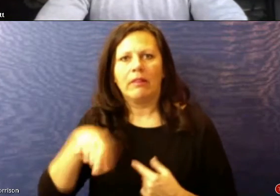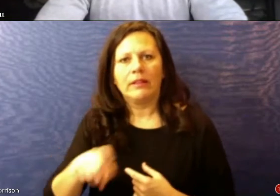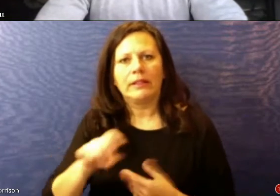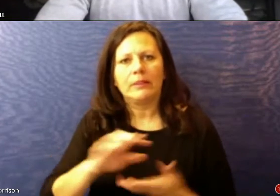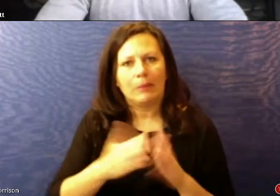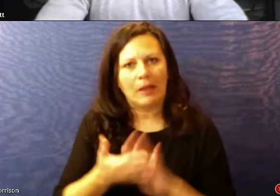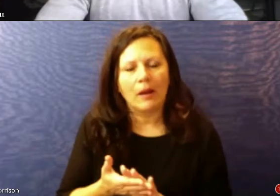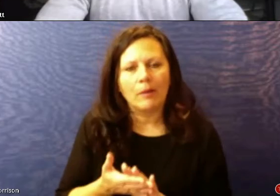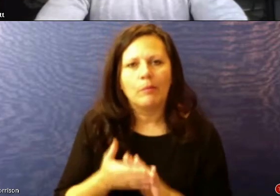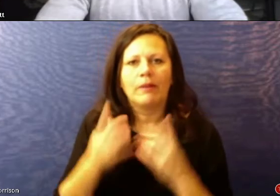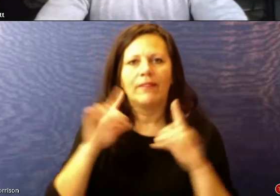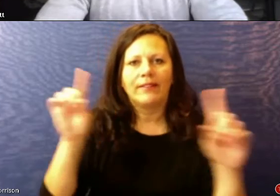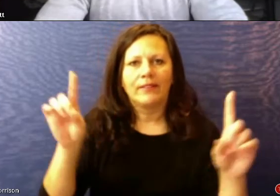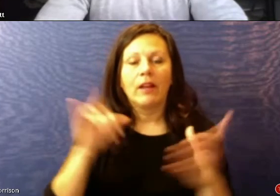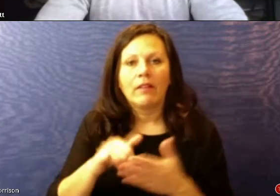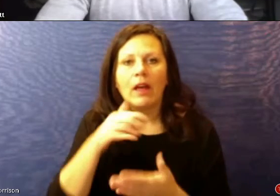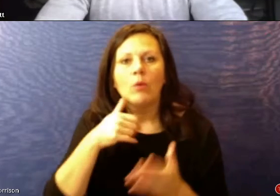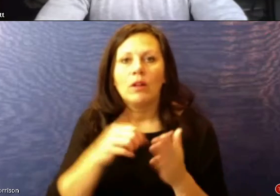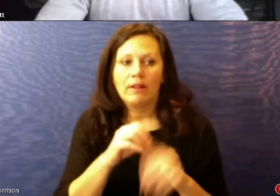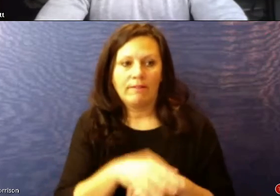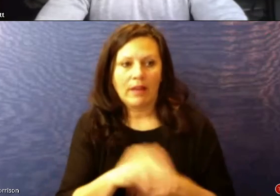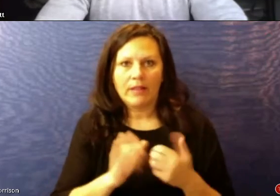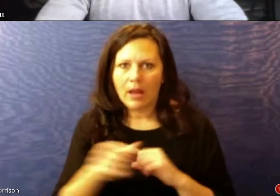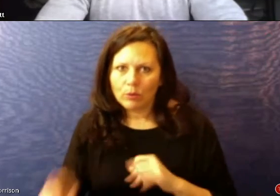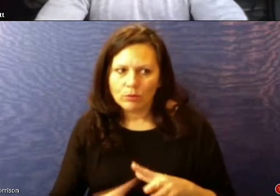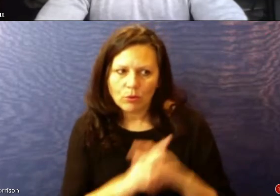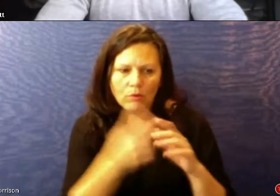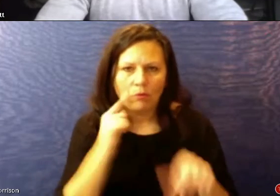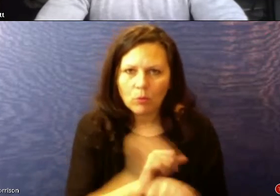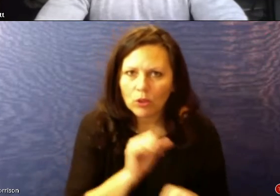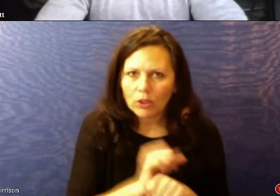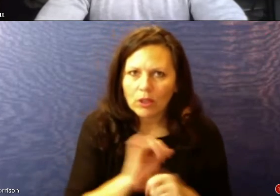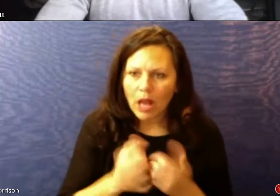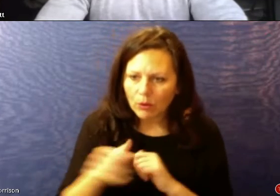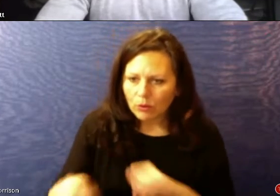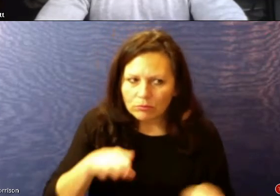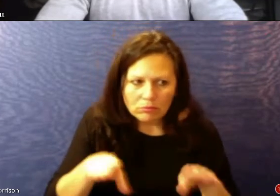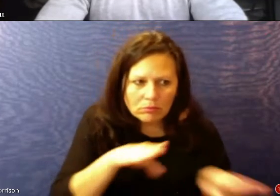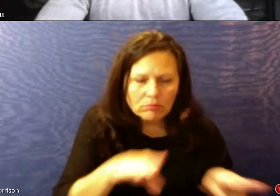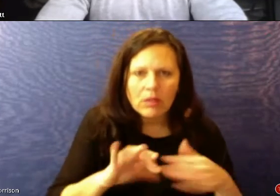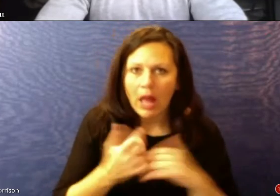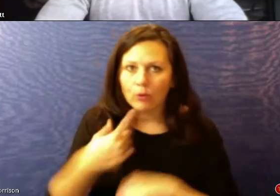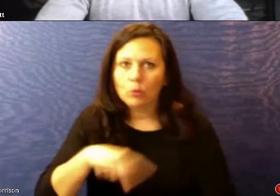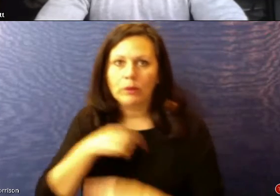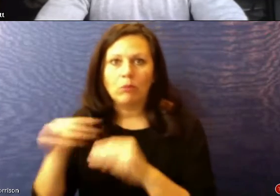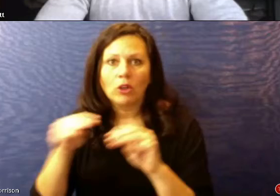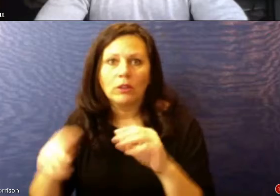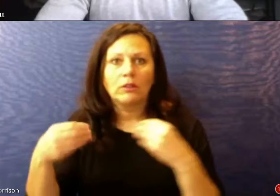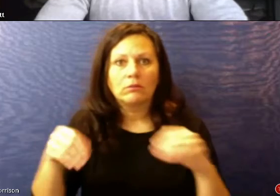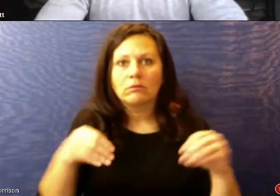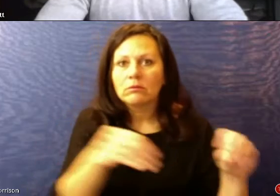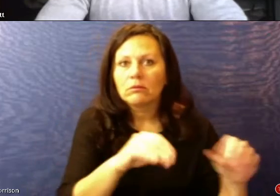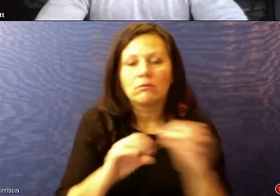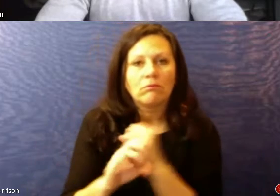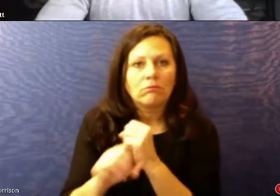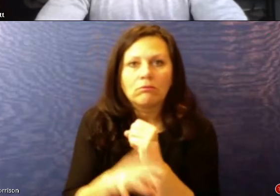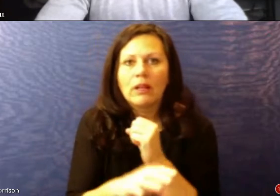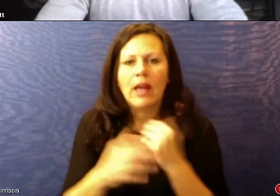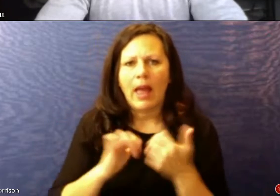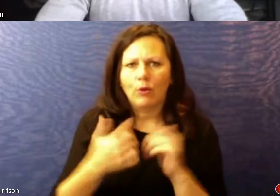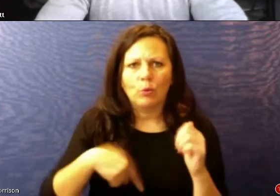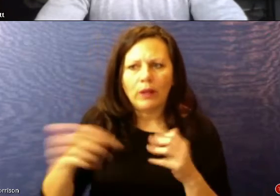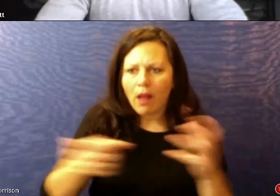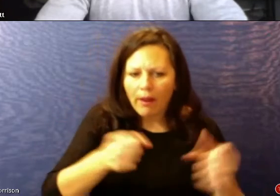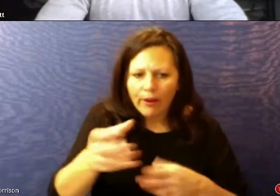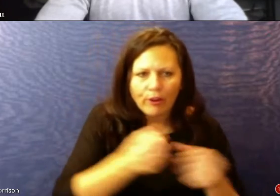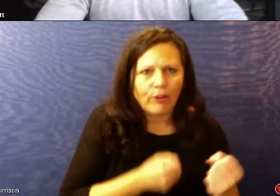that's going to affect how people show up at work. It's going to affect how we market. It's going to affect how we do our hiring. It's going to